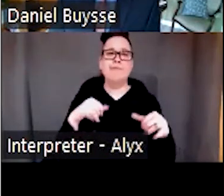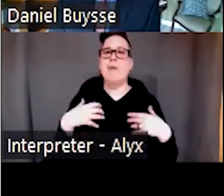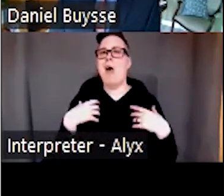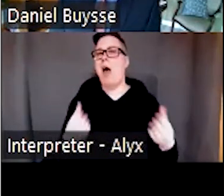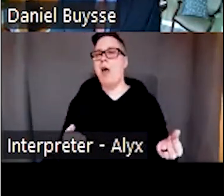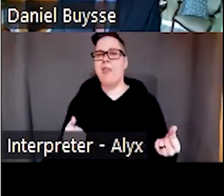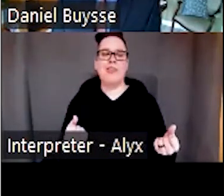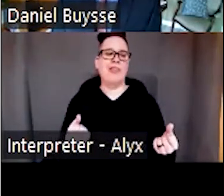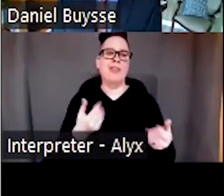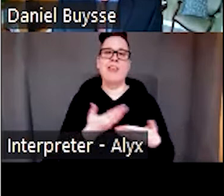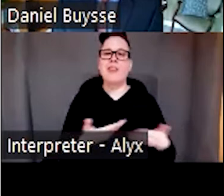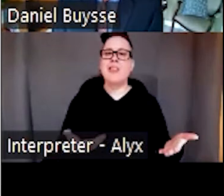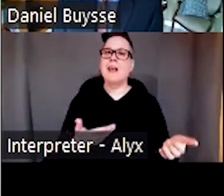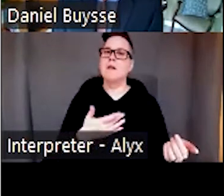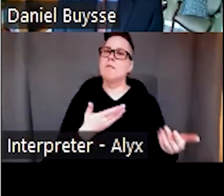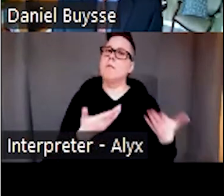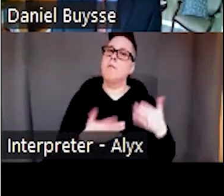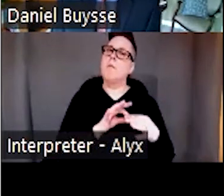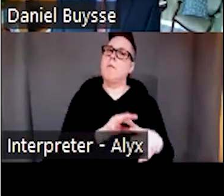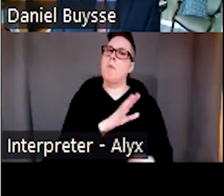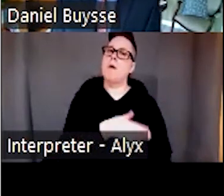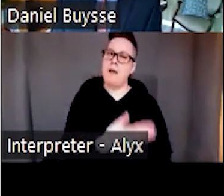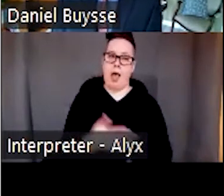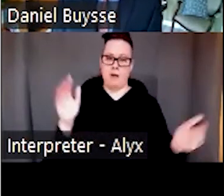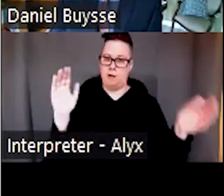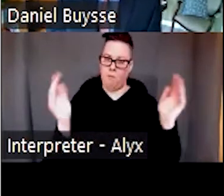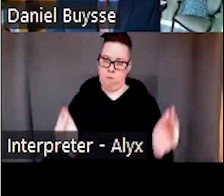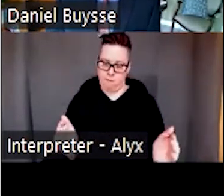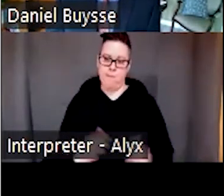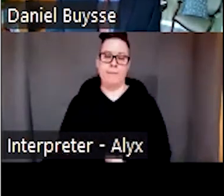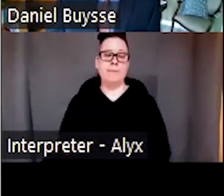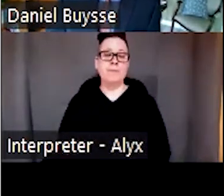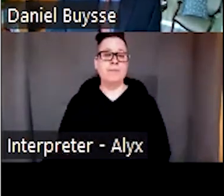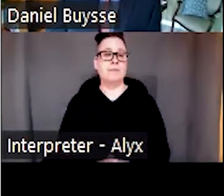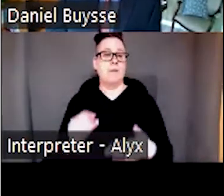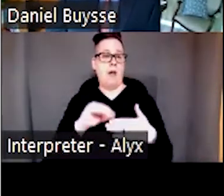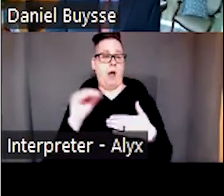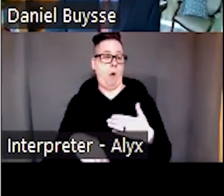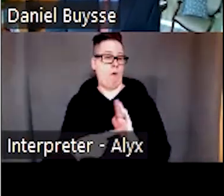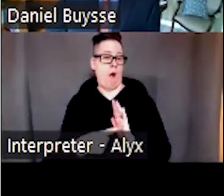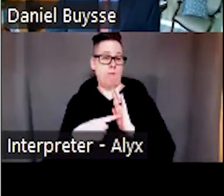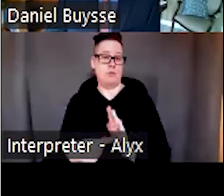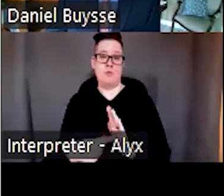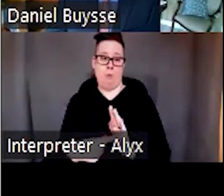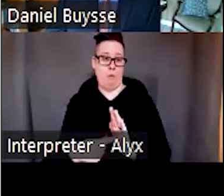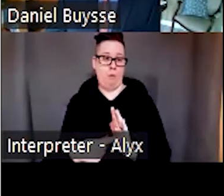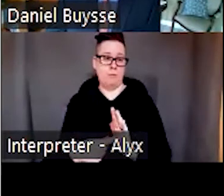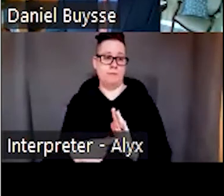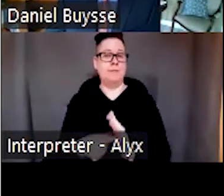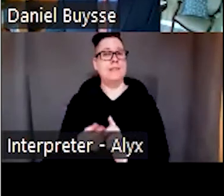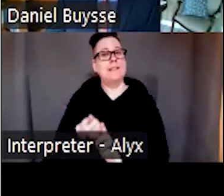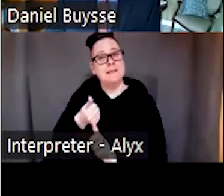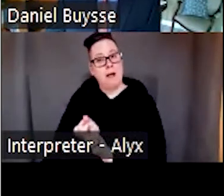demographic variables that may relate to mortality. And the outcomes showed that the